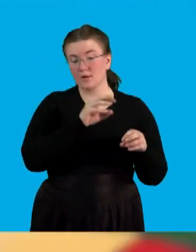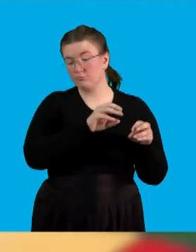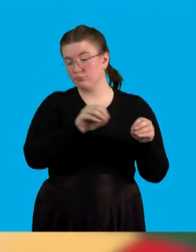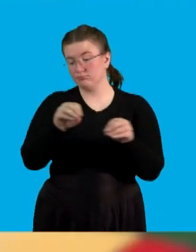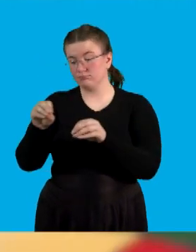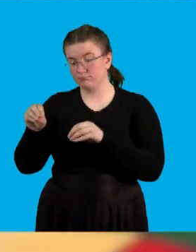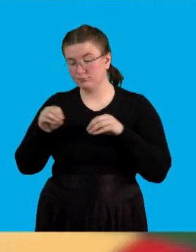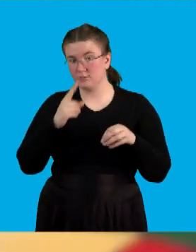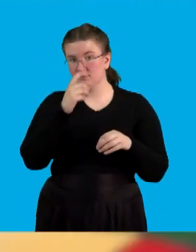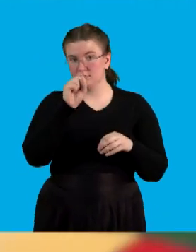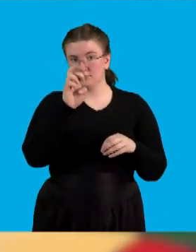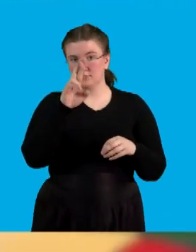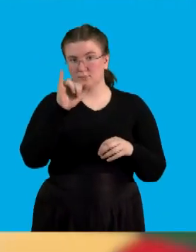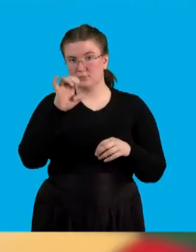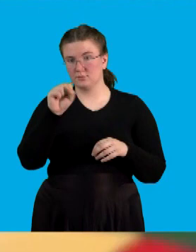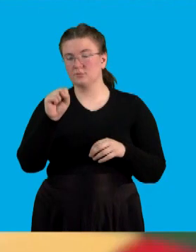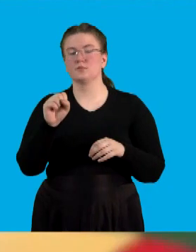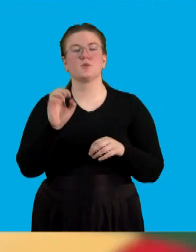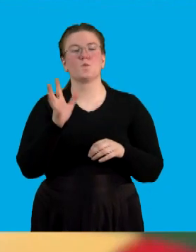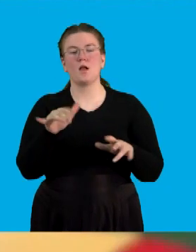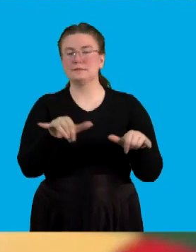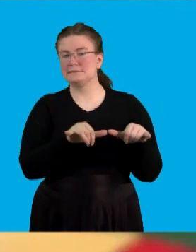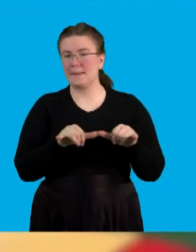remain the same at whichever point you choose to measure it from.